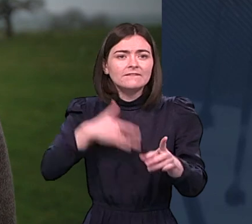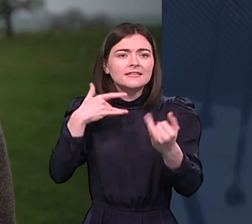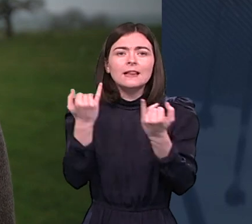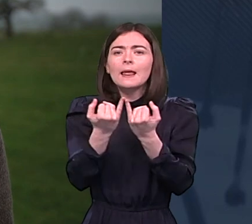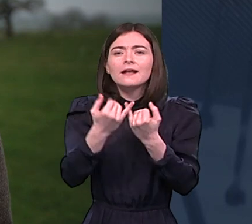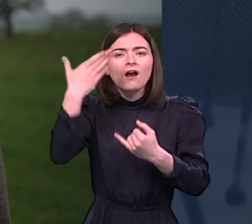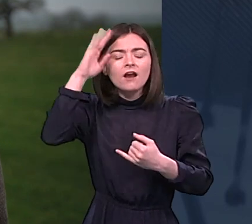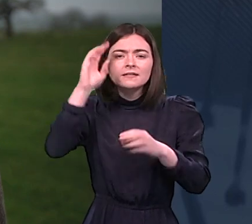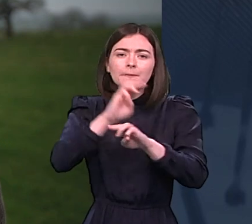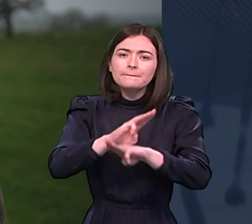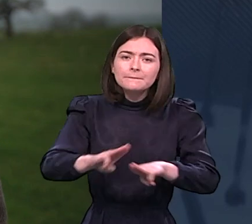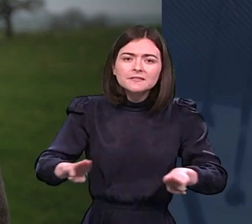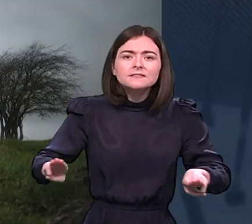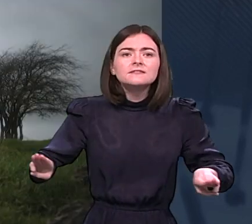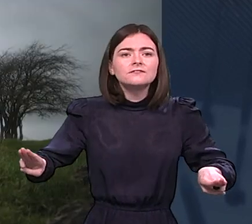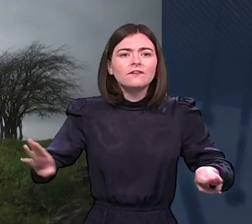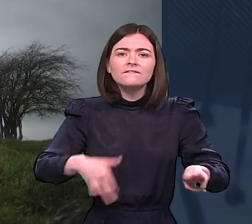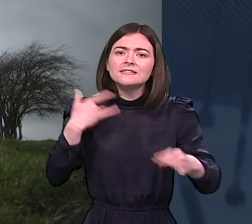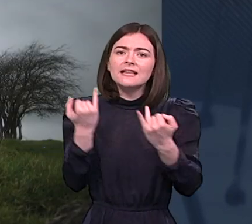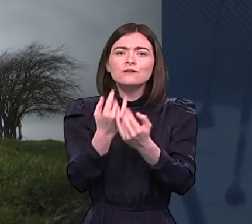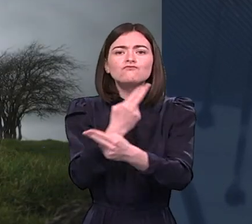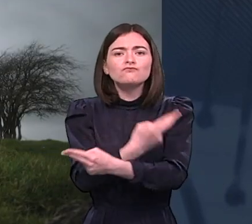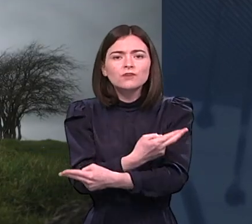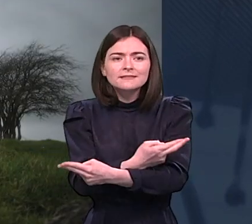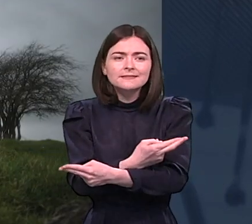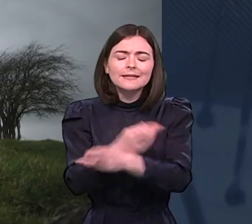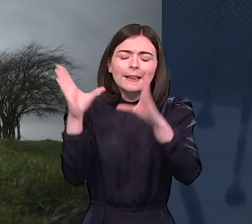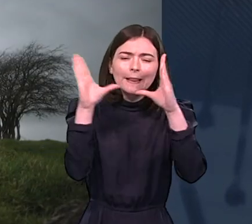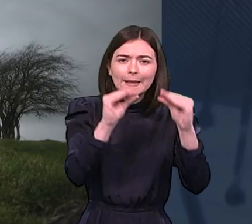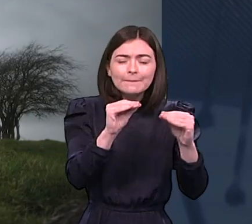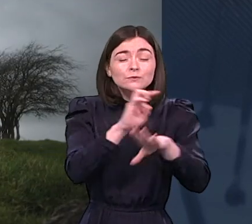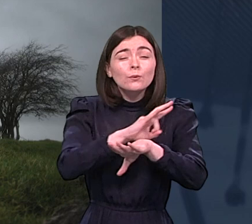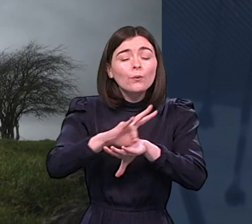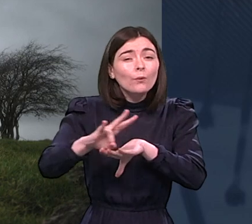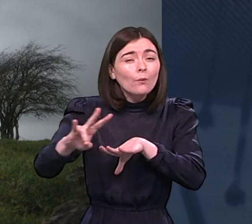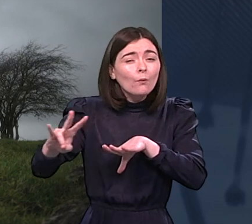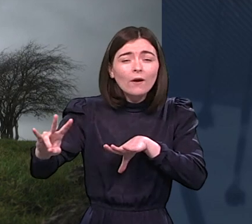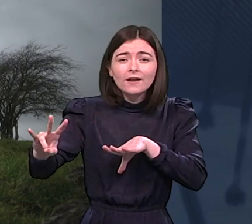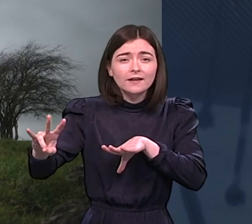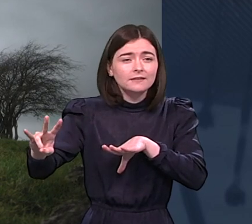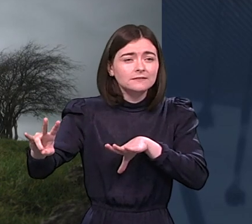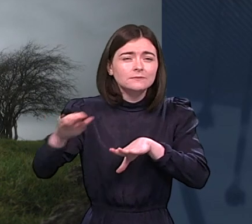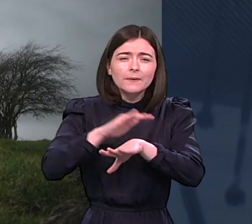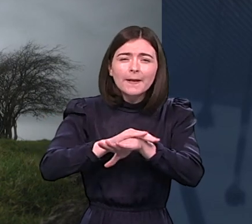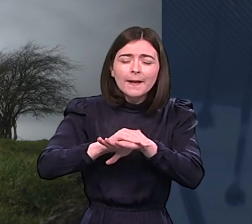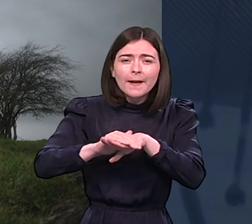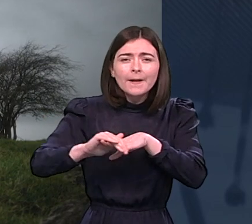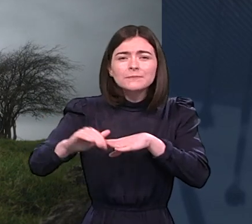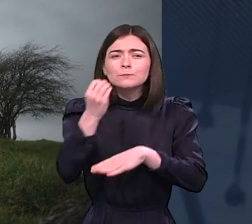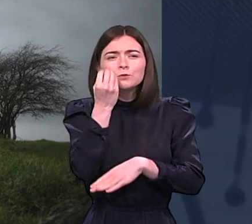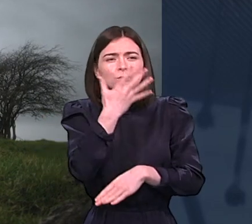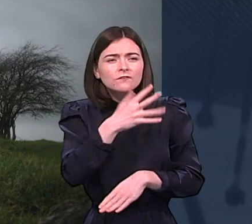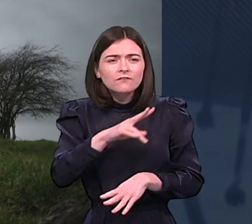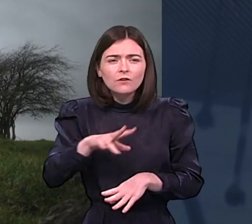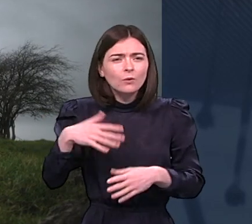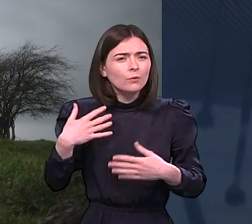peace. It's like it's resting, it's sleeping. It's so quiet and it's so still and it's so beautiful.